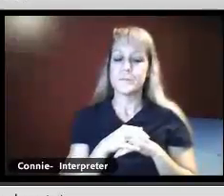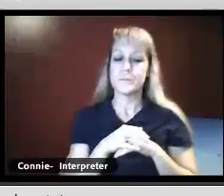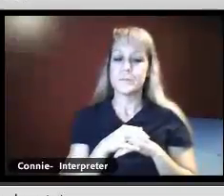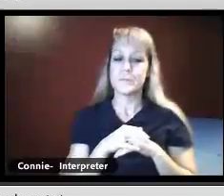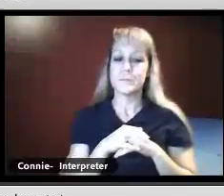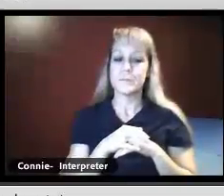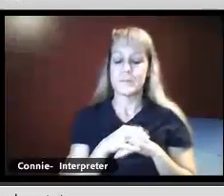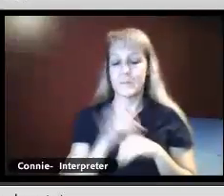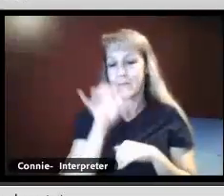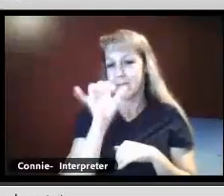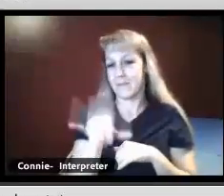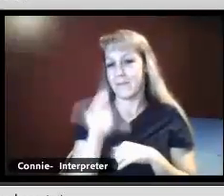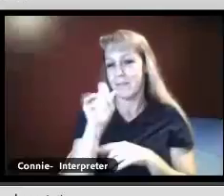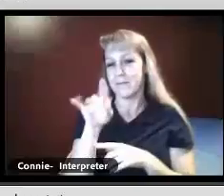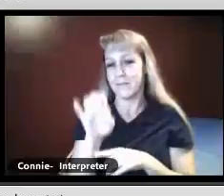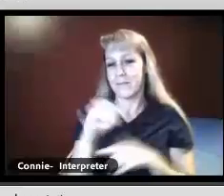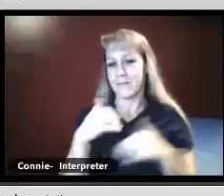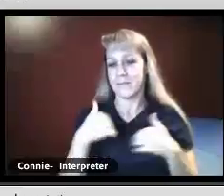this site has